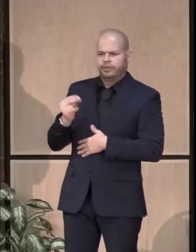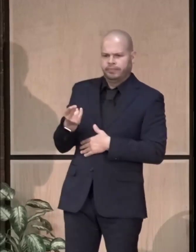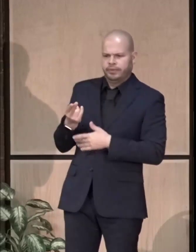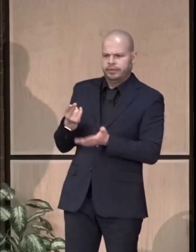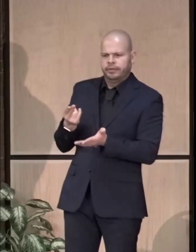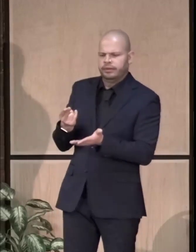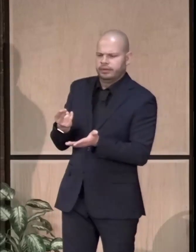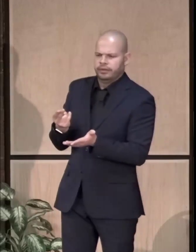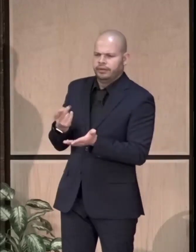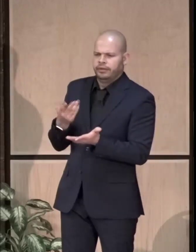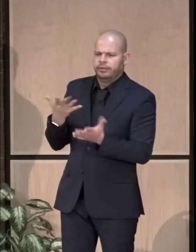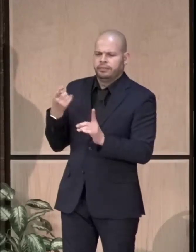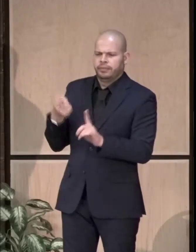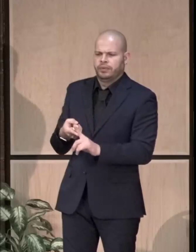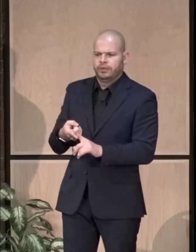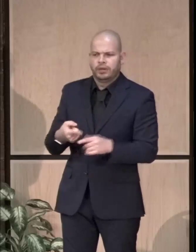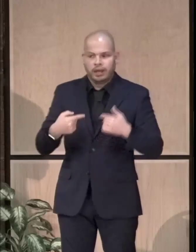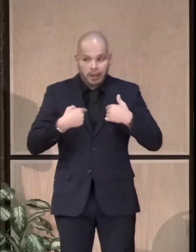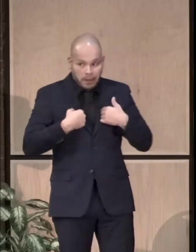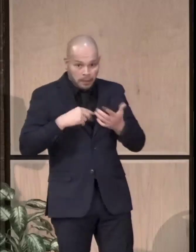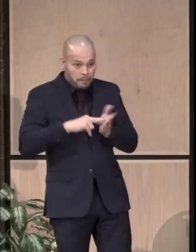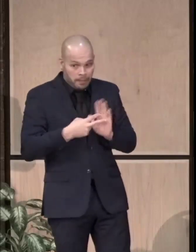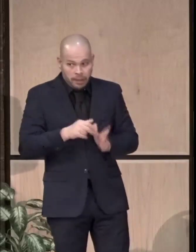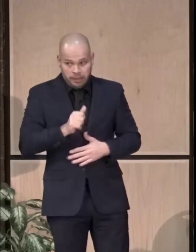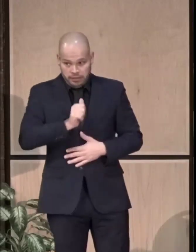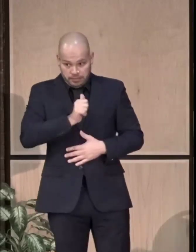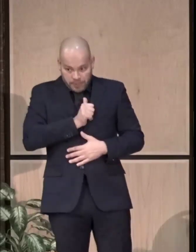go and verify that the weapons were out of the house.